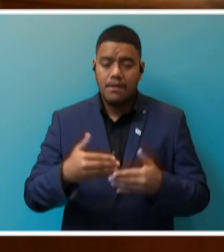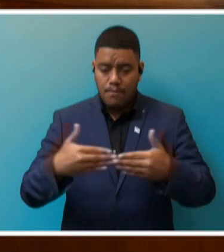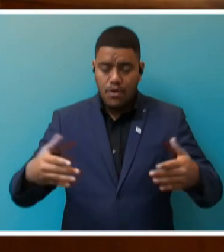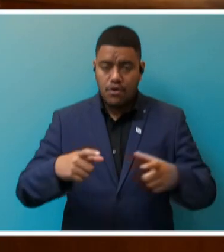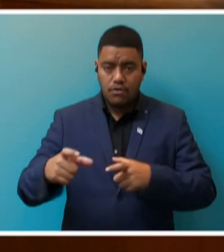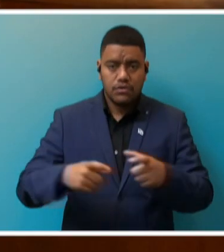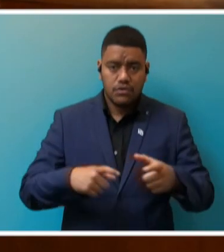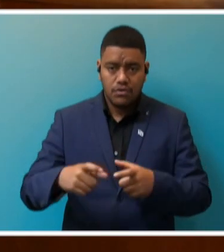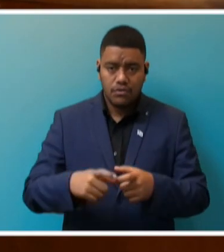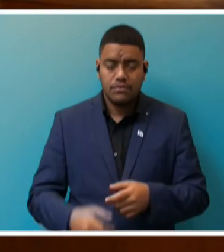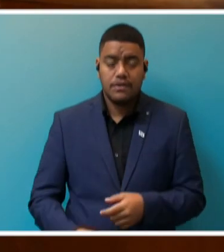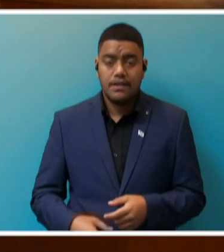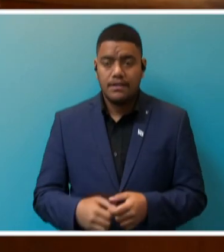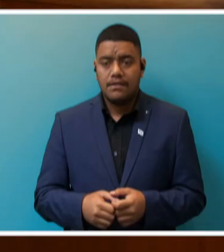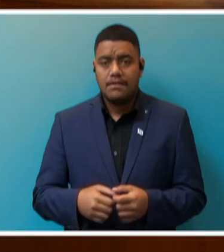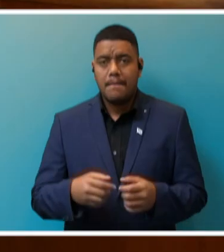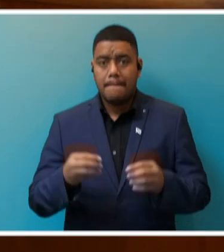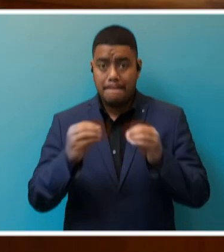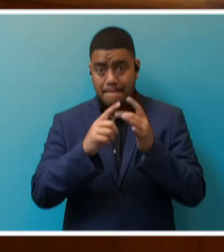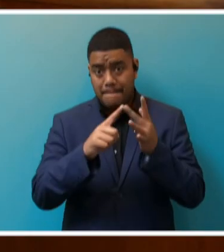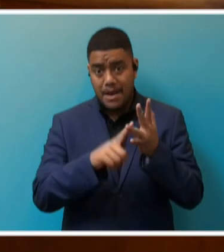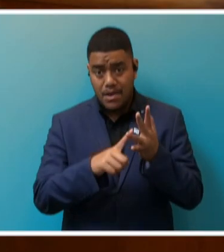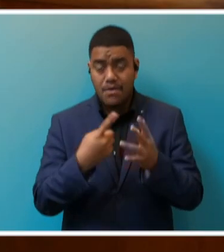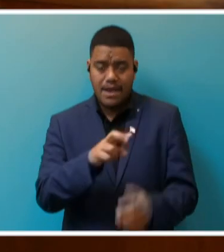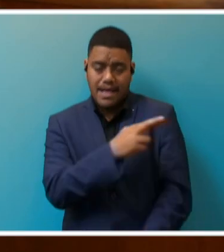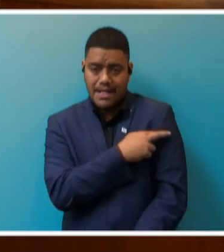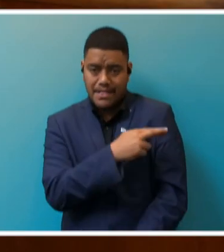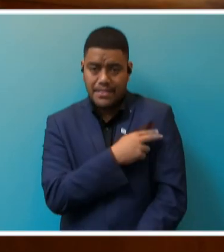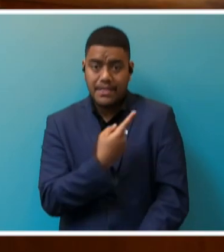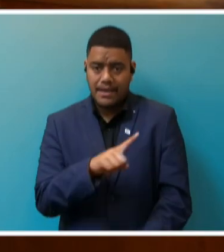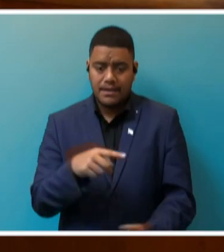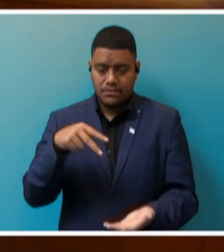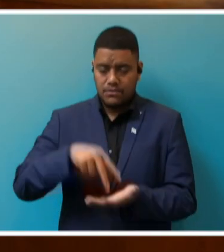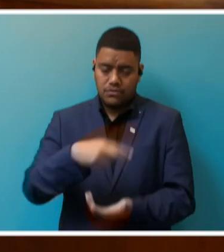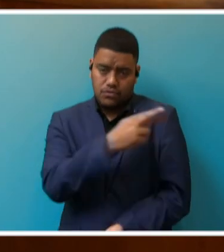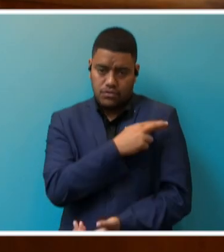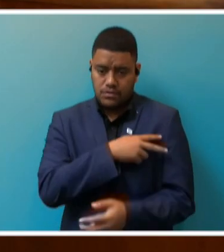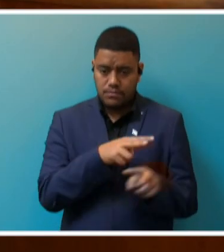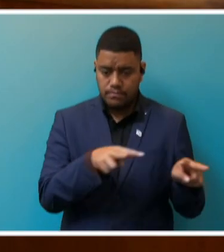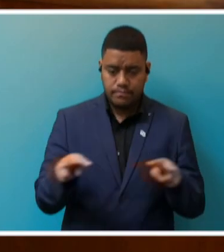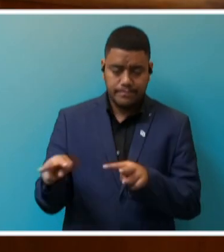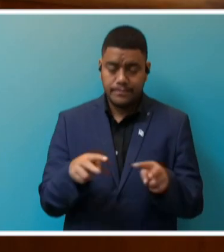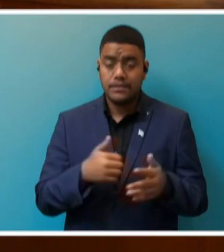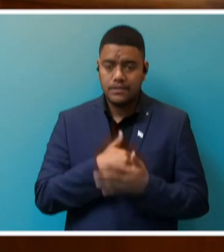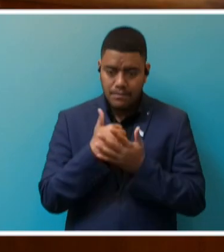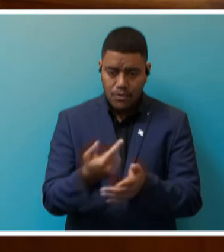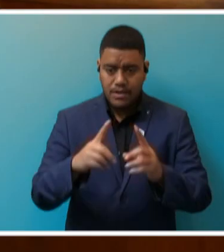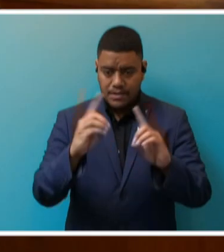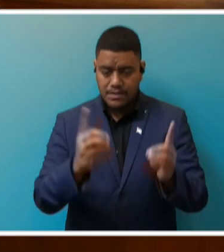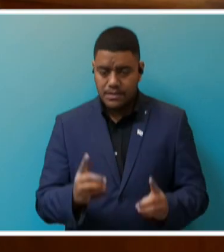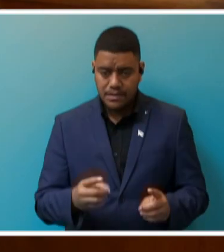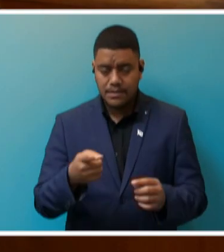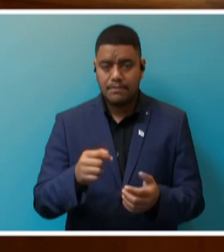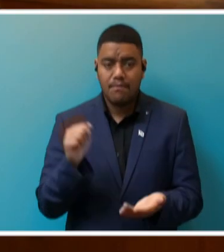such as customs, biosecurity, health, and standards. The project will support the design and